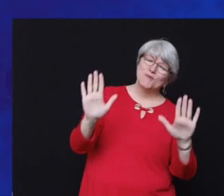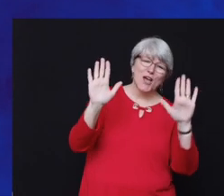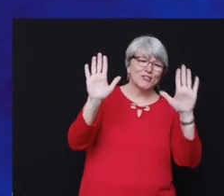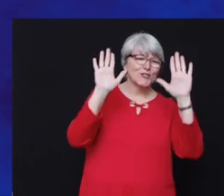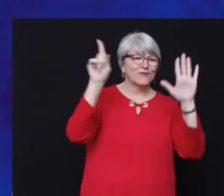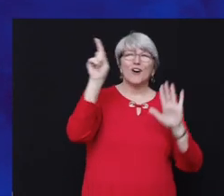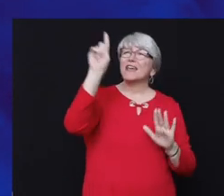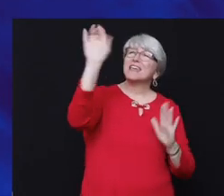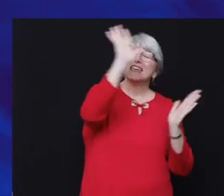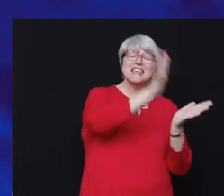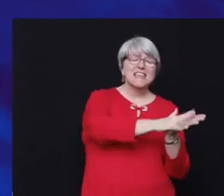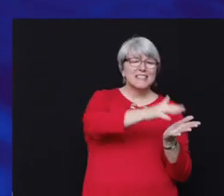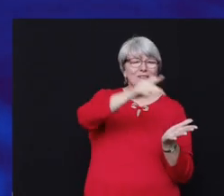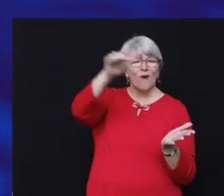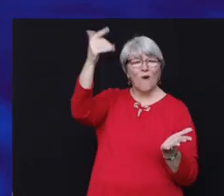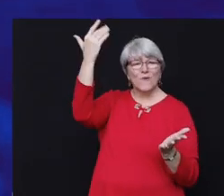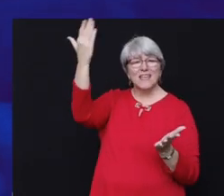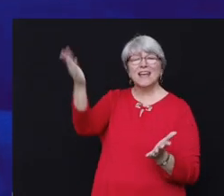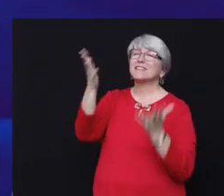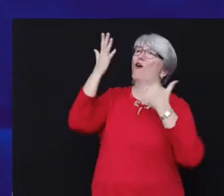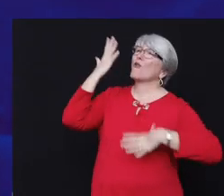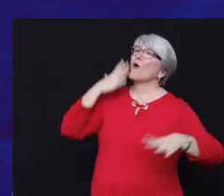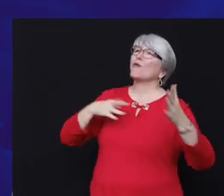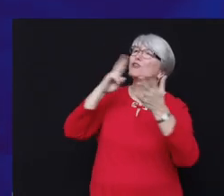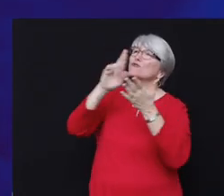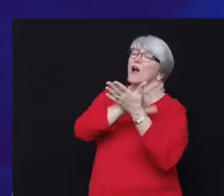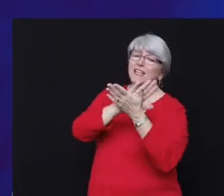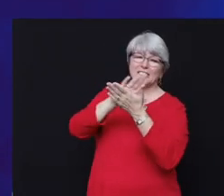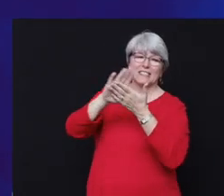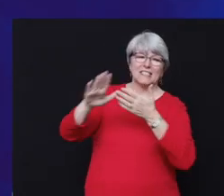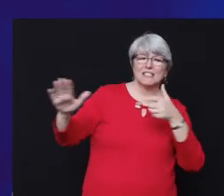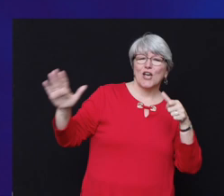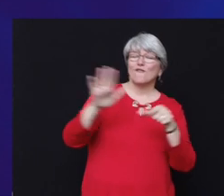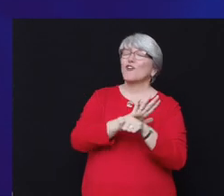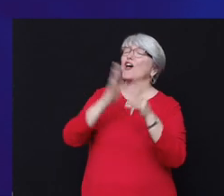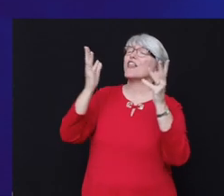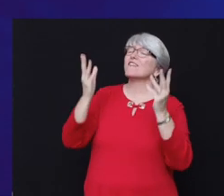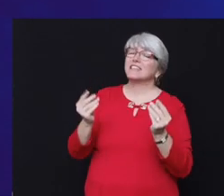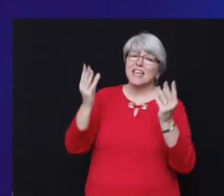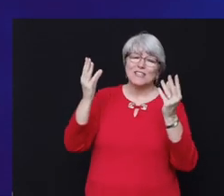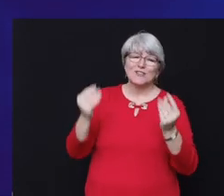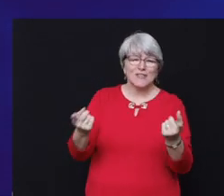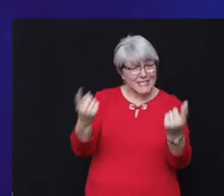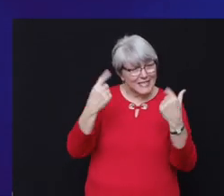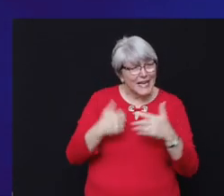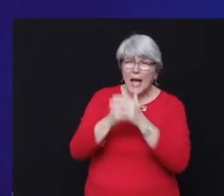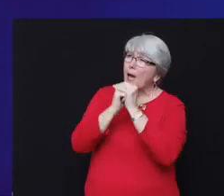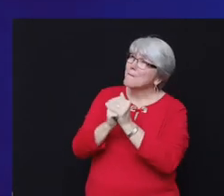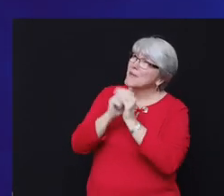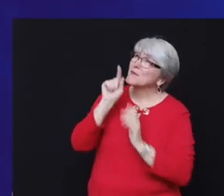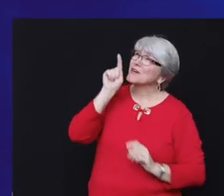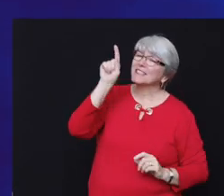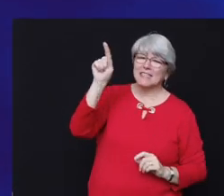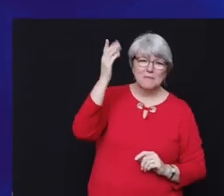is wonderful, He is glorious, clothed in righteousness, full of tenderness.